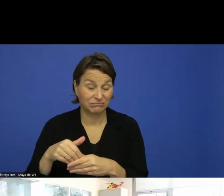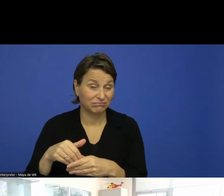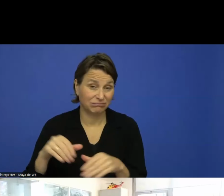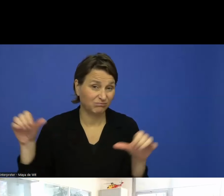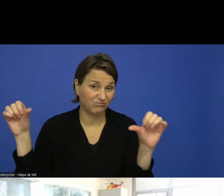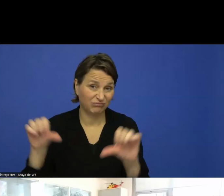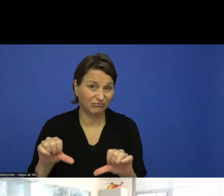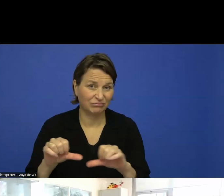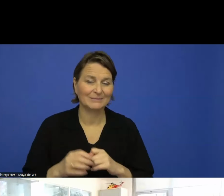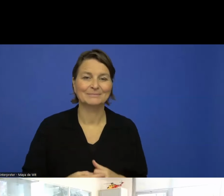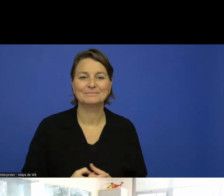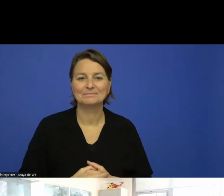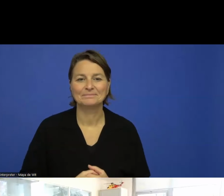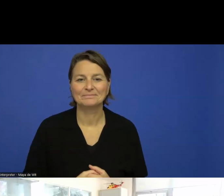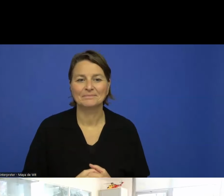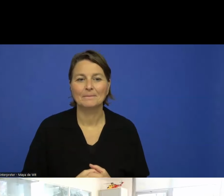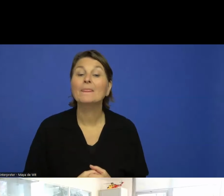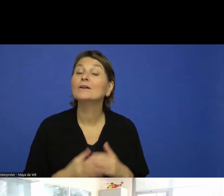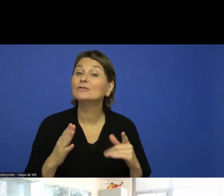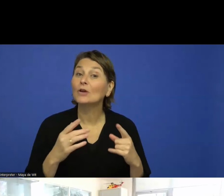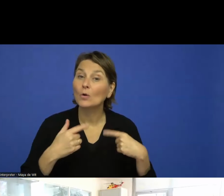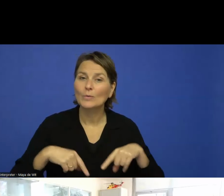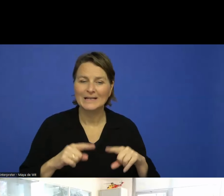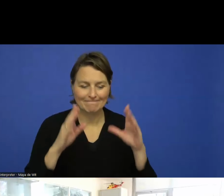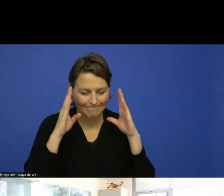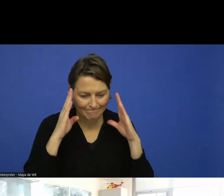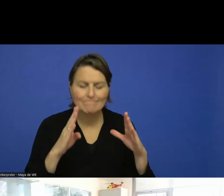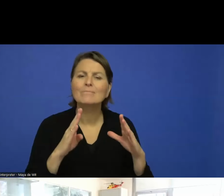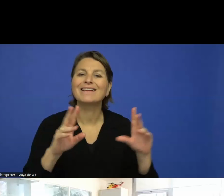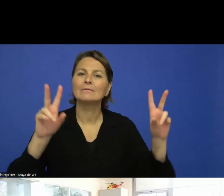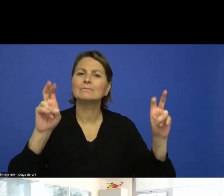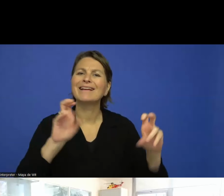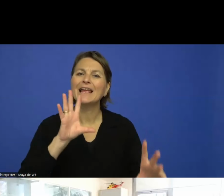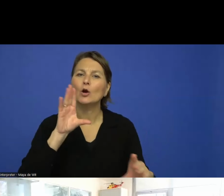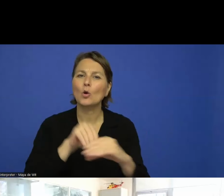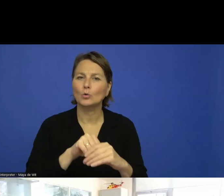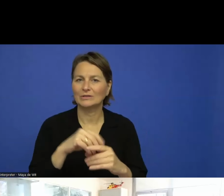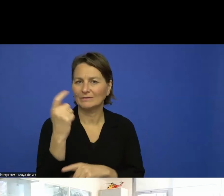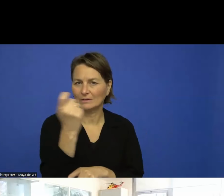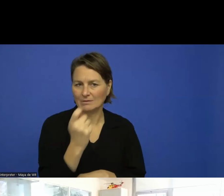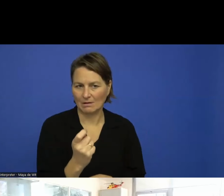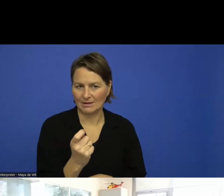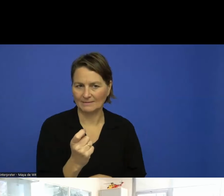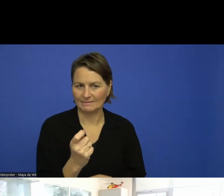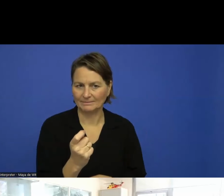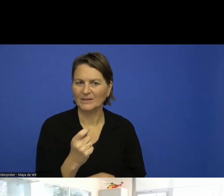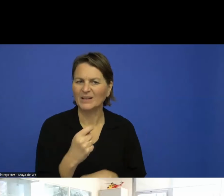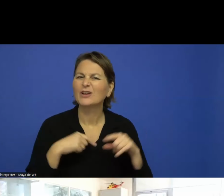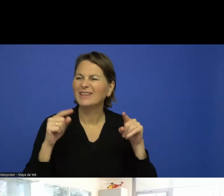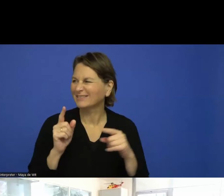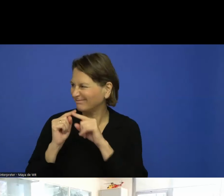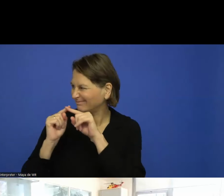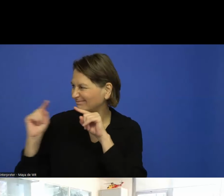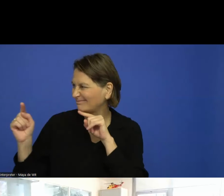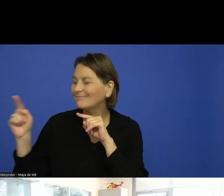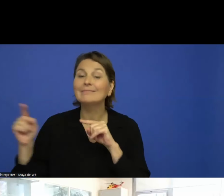So we focused then on inclusive design, and this concept that it's normal to be different. We're